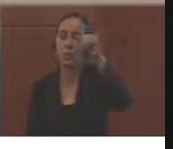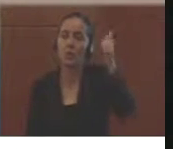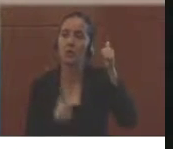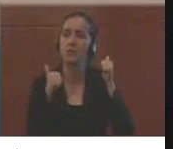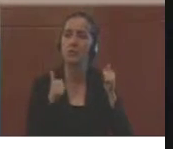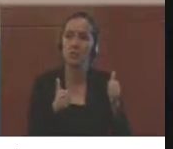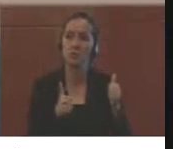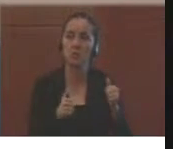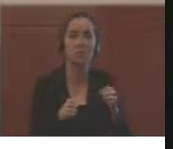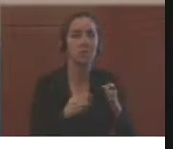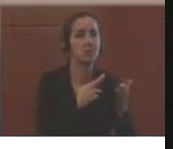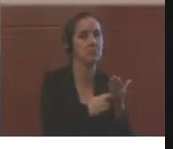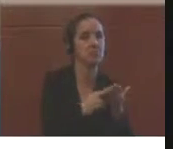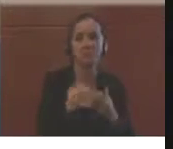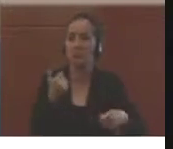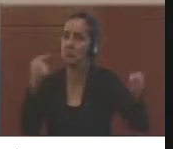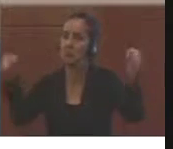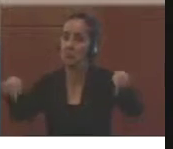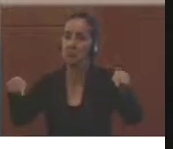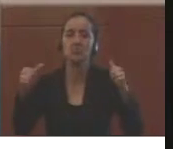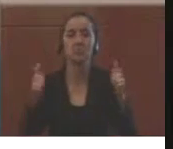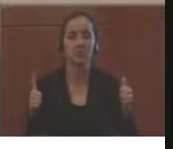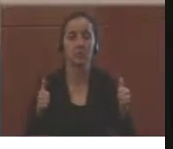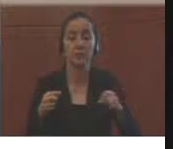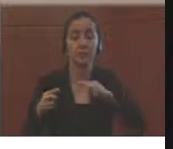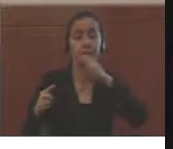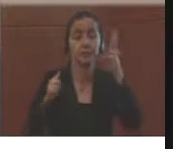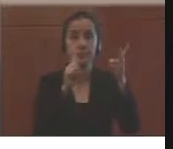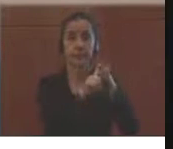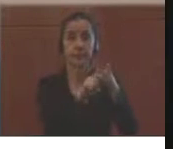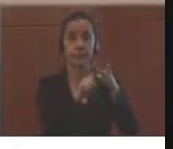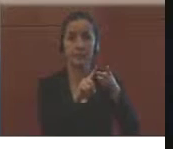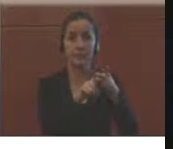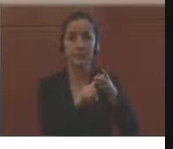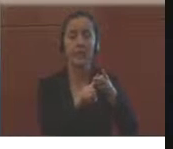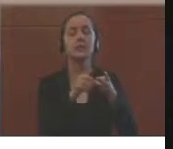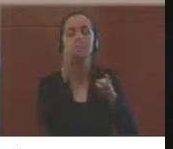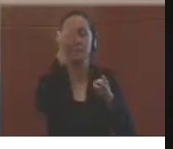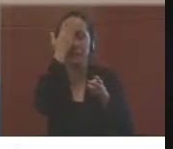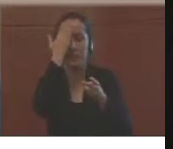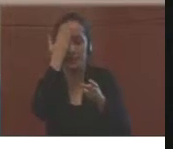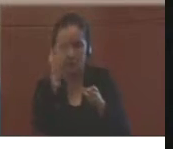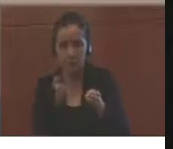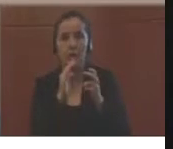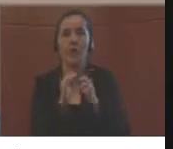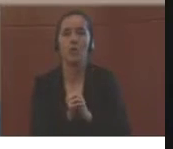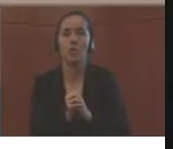4th session of the regional platform. 2.